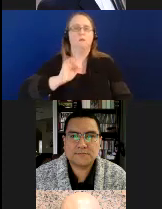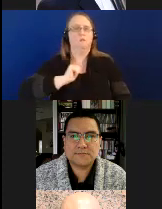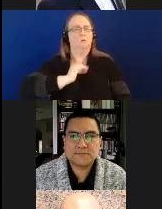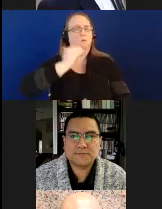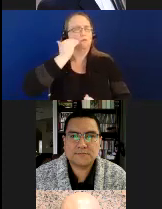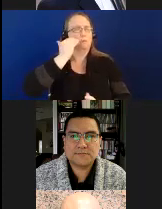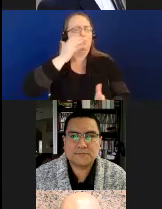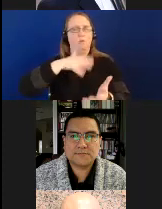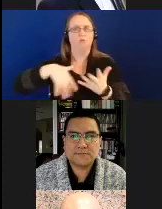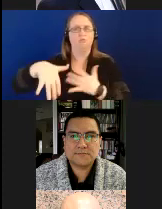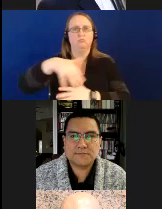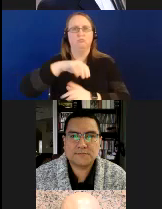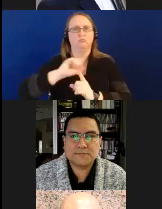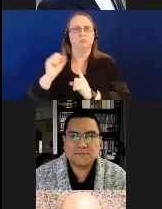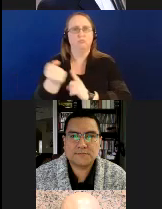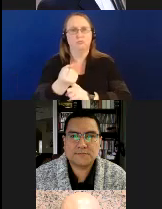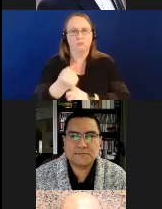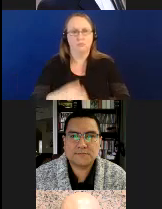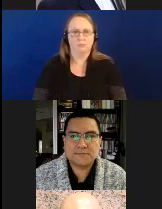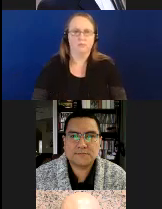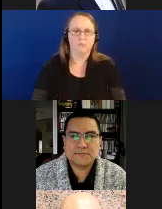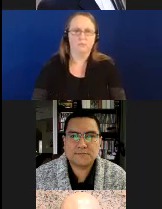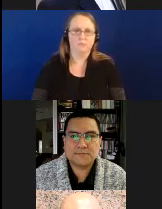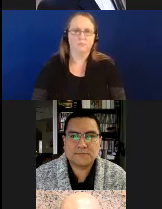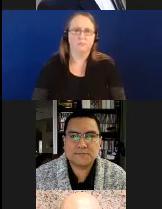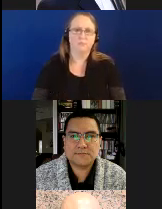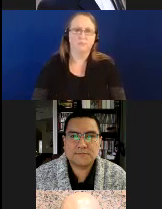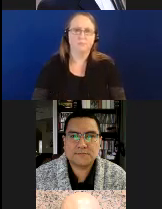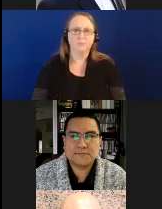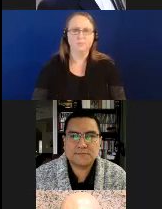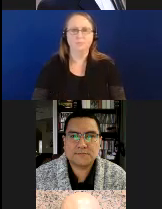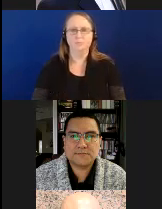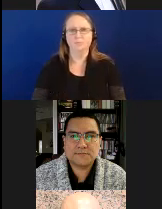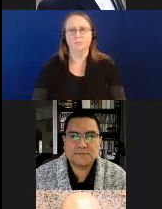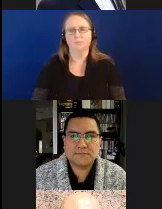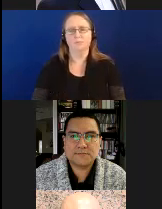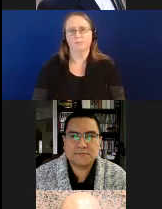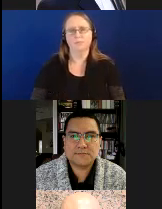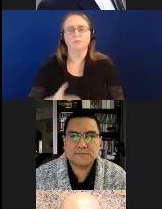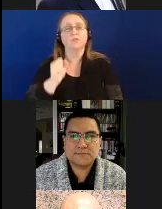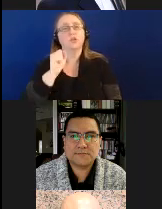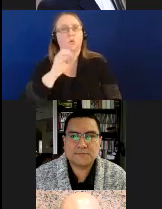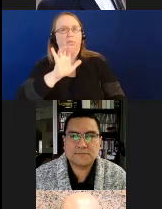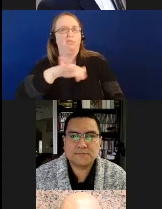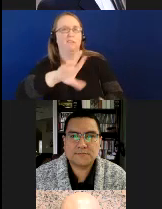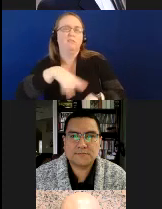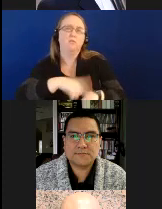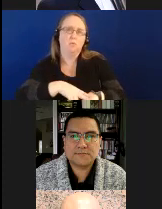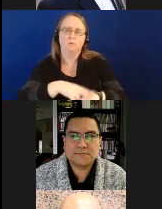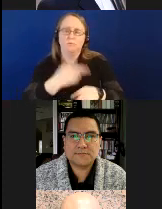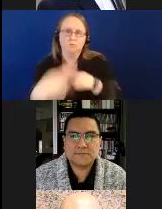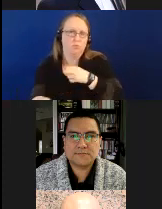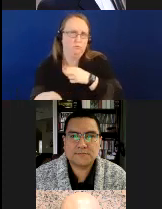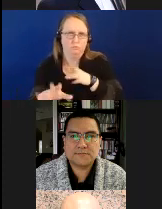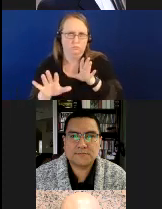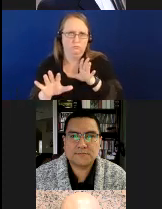circumstances. She had made So this, of course, very short,